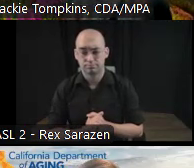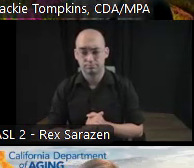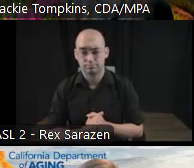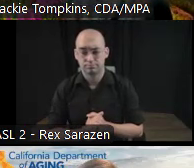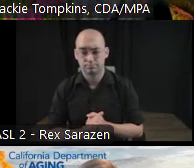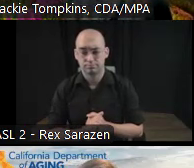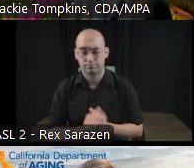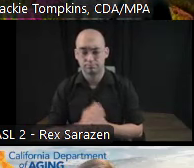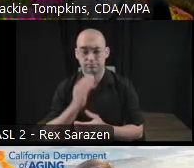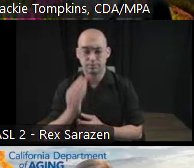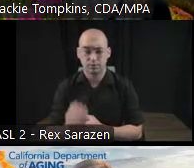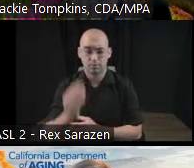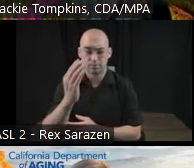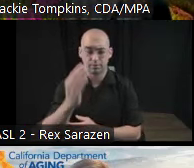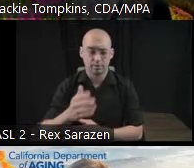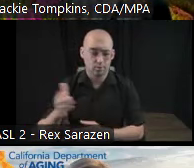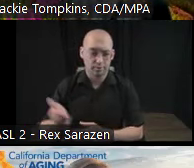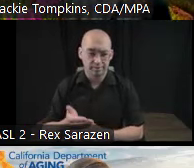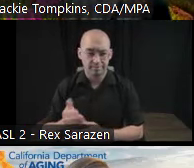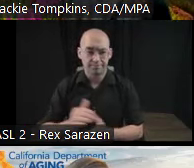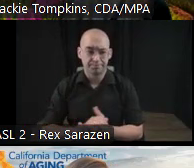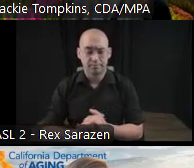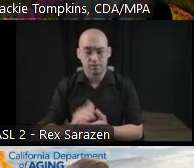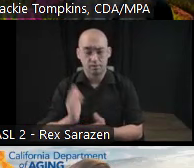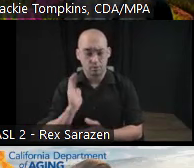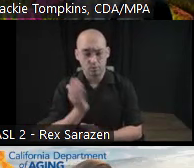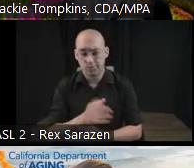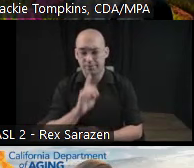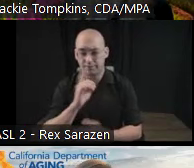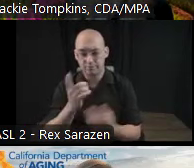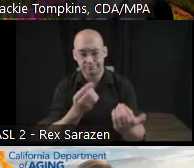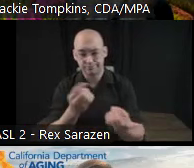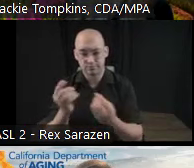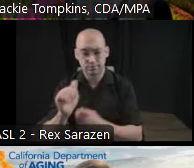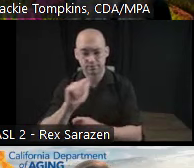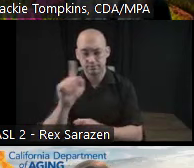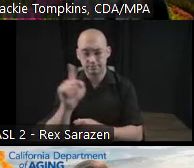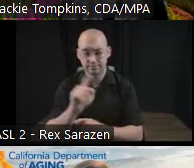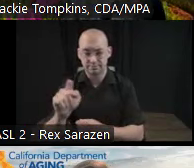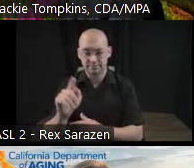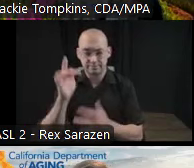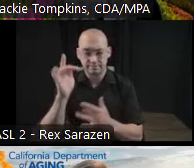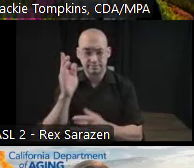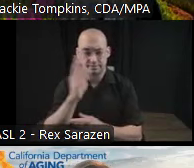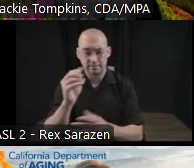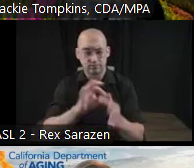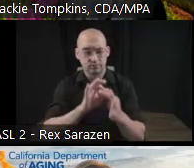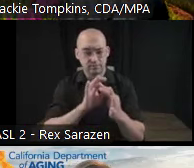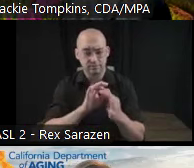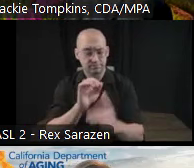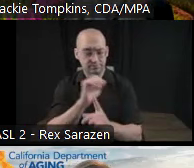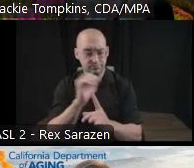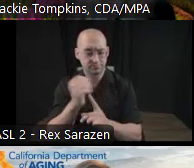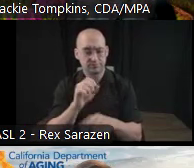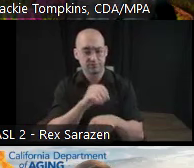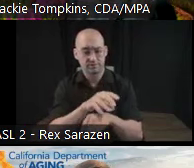Good morning and welcome. We are doing the Alzheimer's disease and related conditions advisory committee